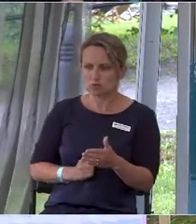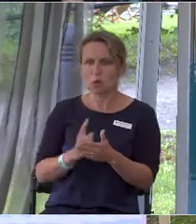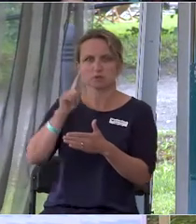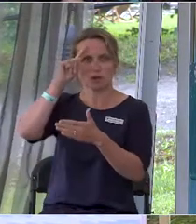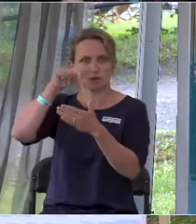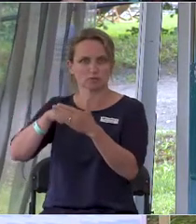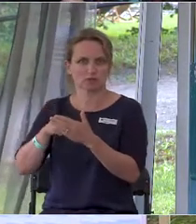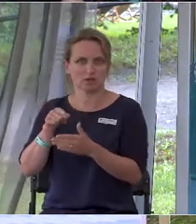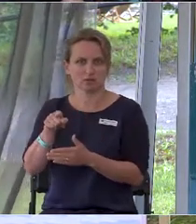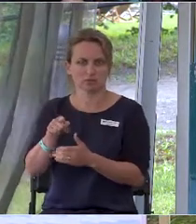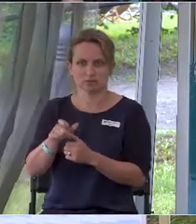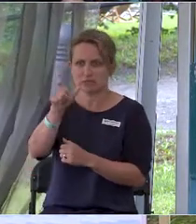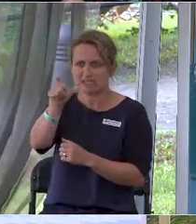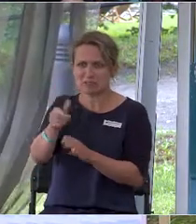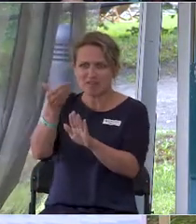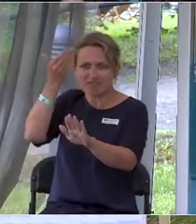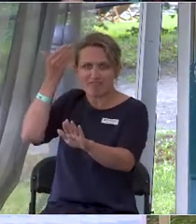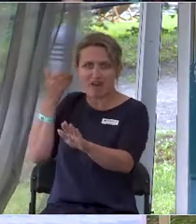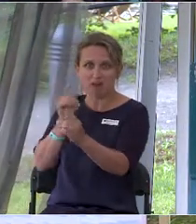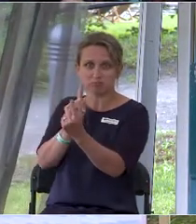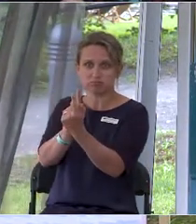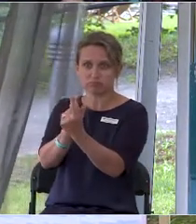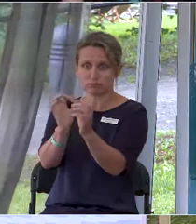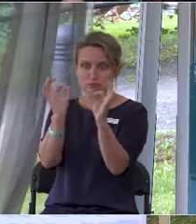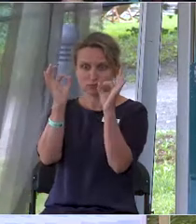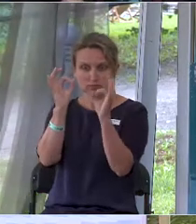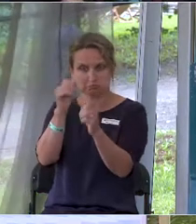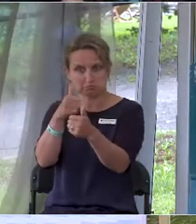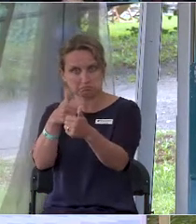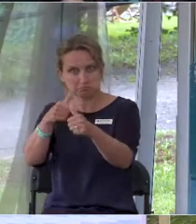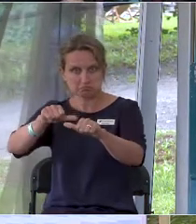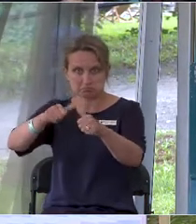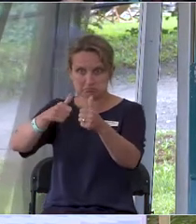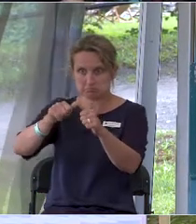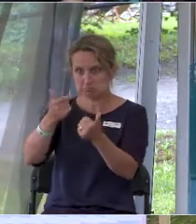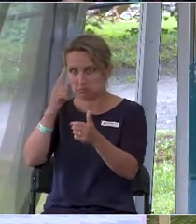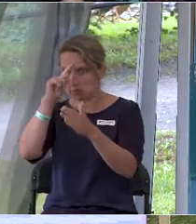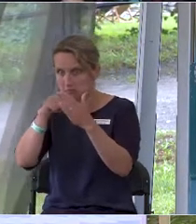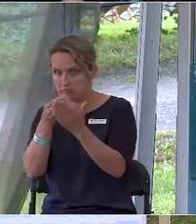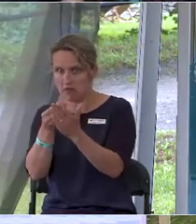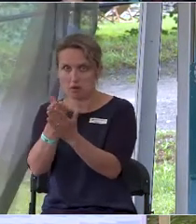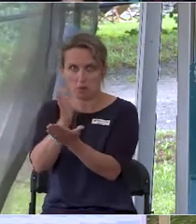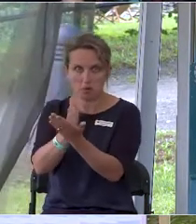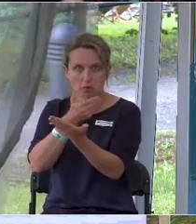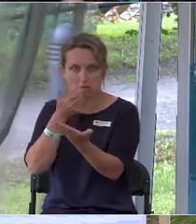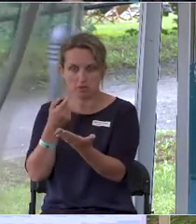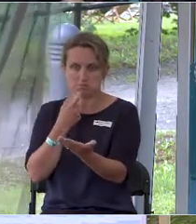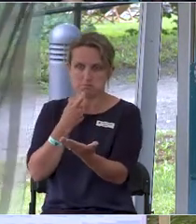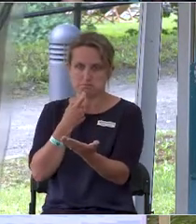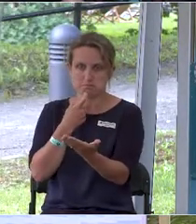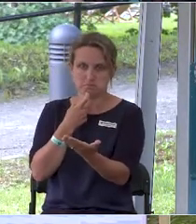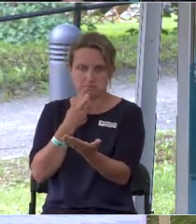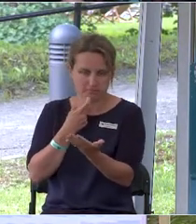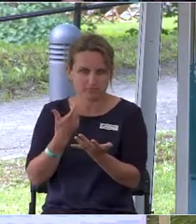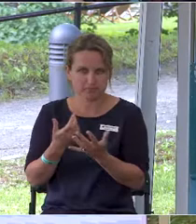the person that you have no previous knowledge about, if you see a good person, if you see a trustworthy person, that's not